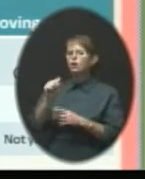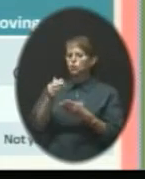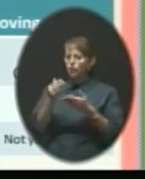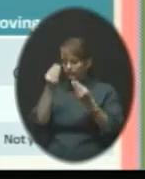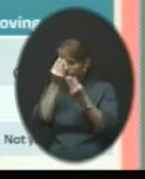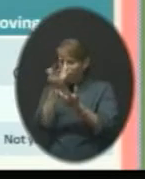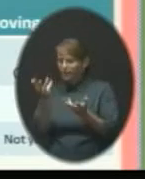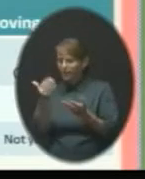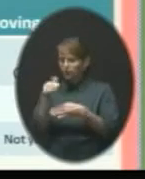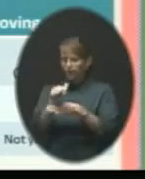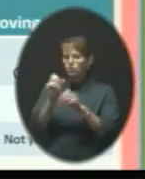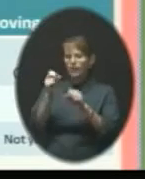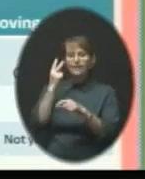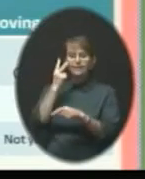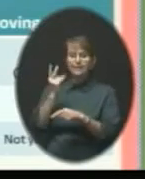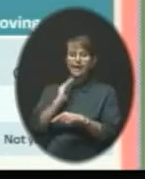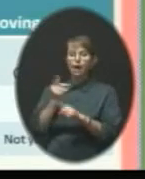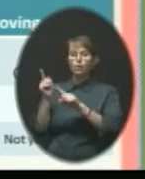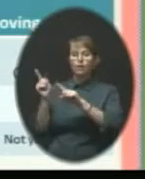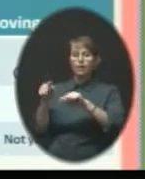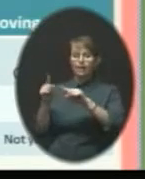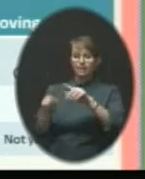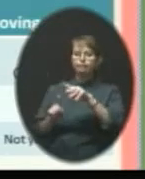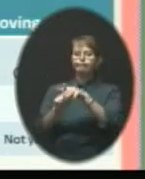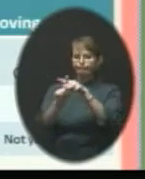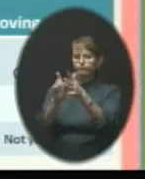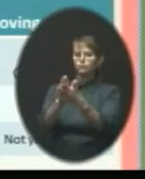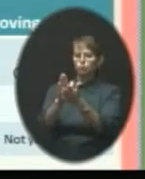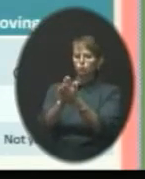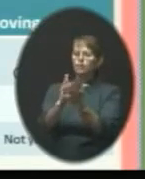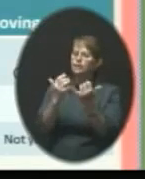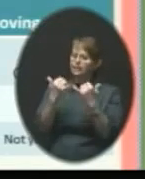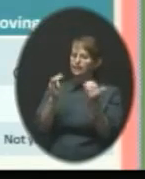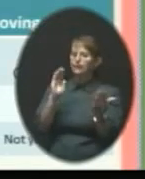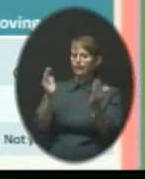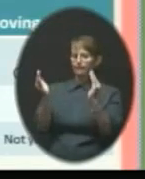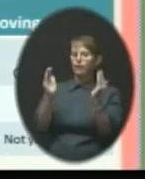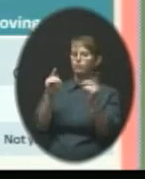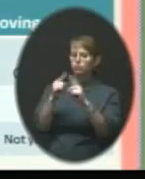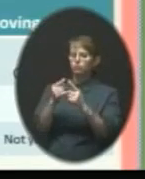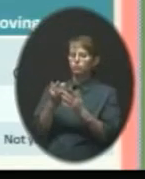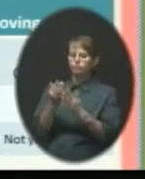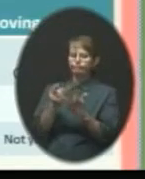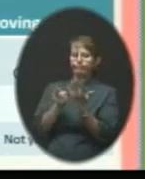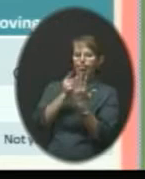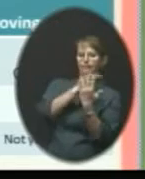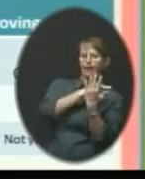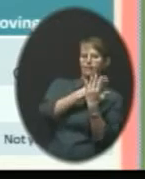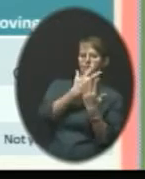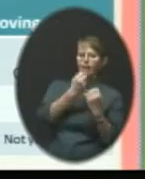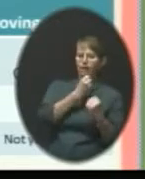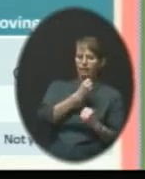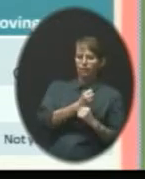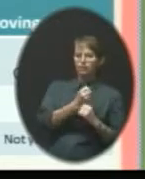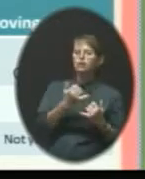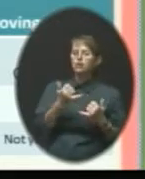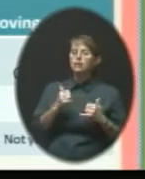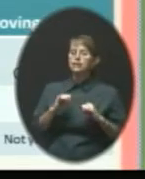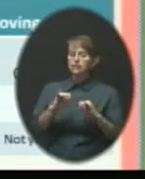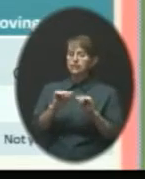see our attendance rates continue to be comparable to the past 5 years. We still continue